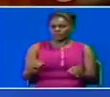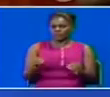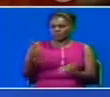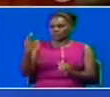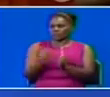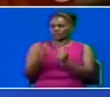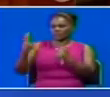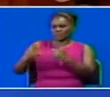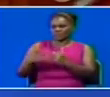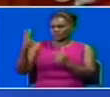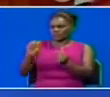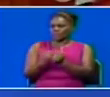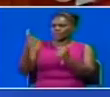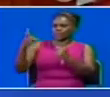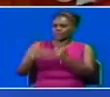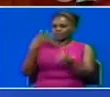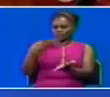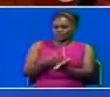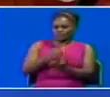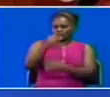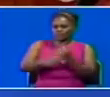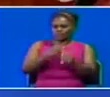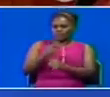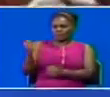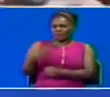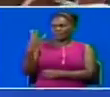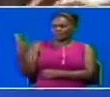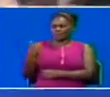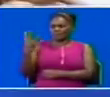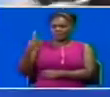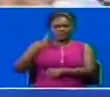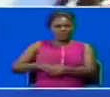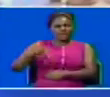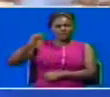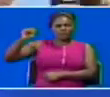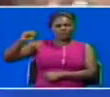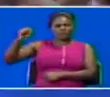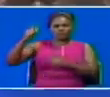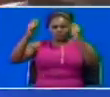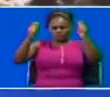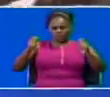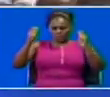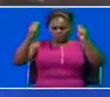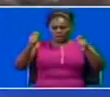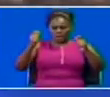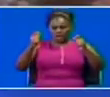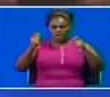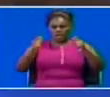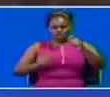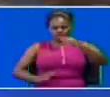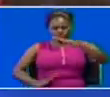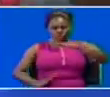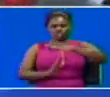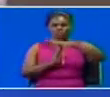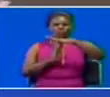for the 2017-2018 financial year by April, when political campaigns are expected to reach a